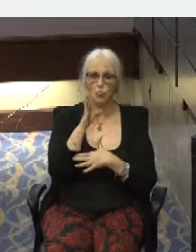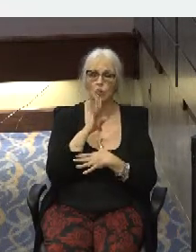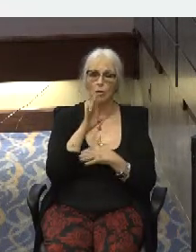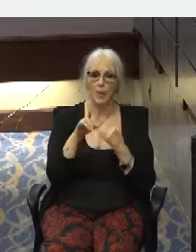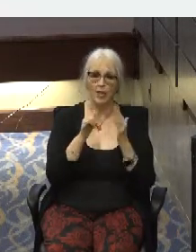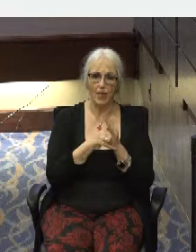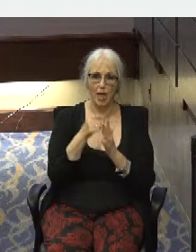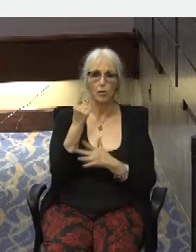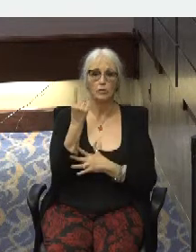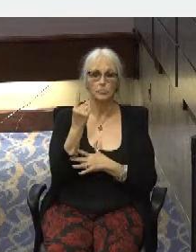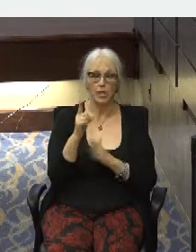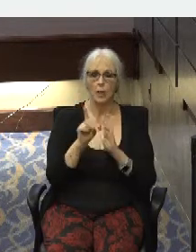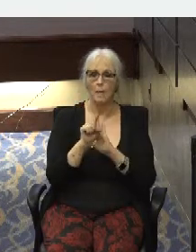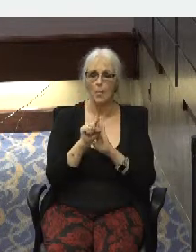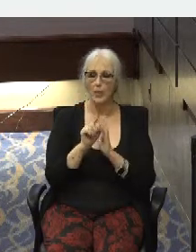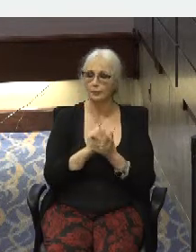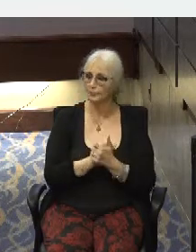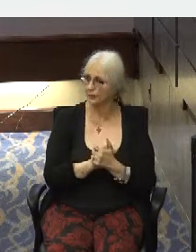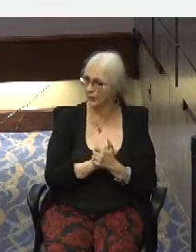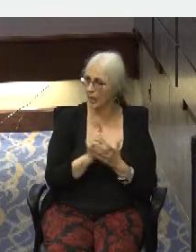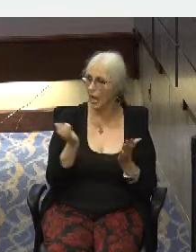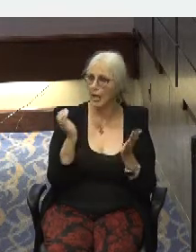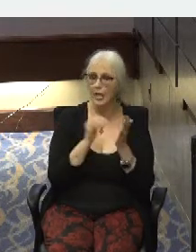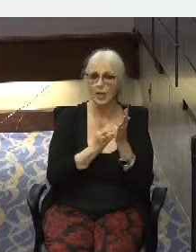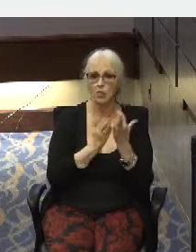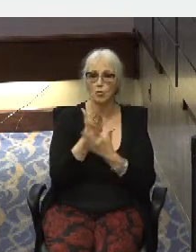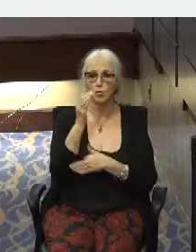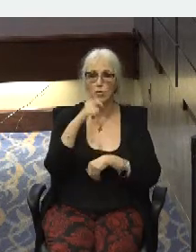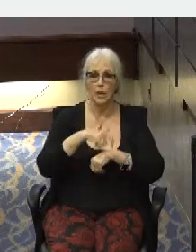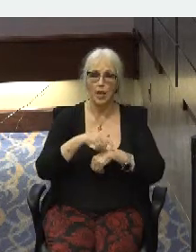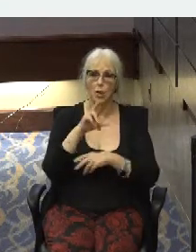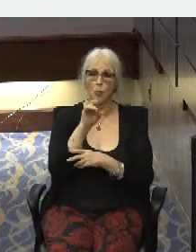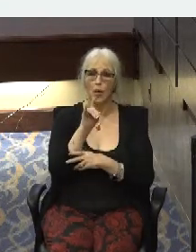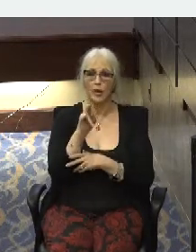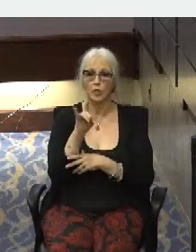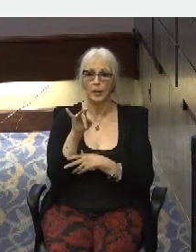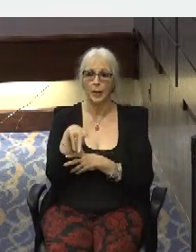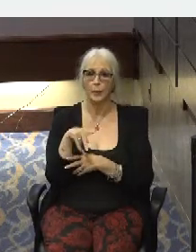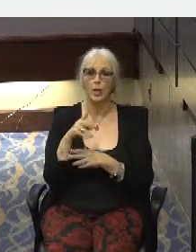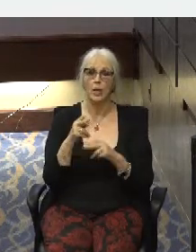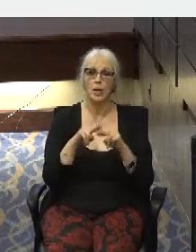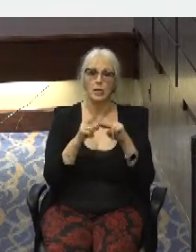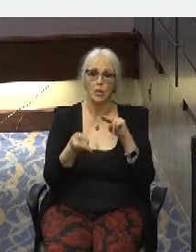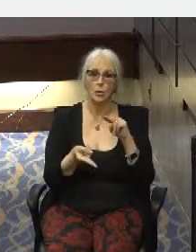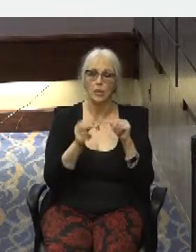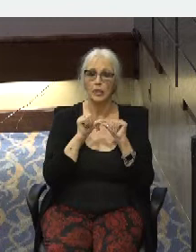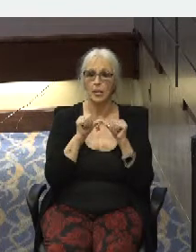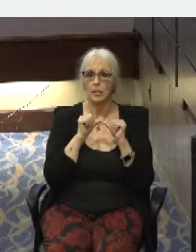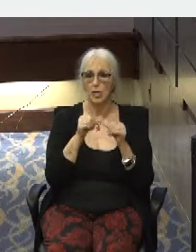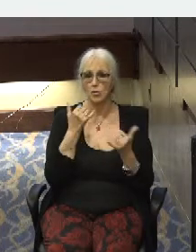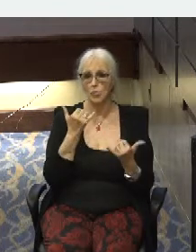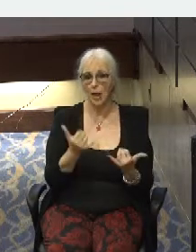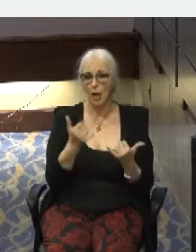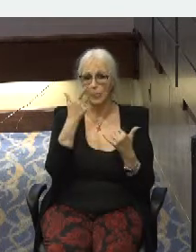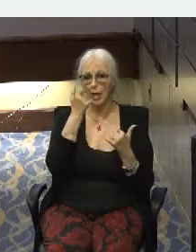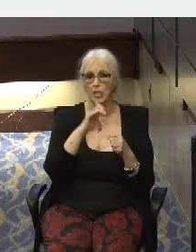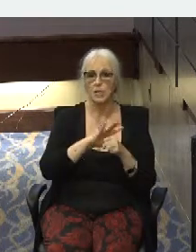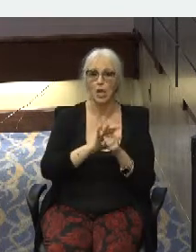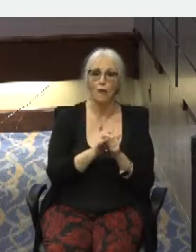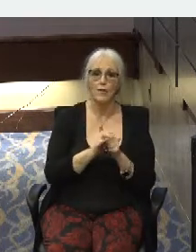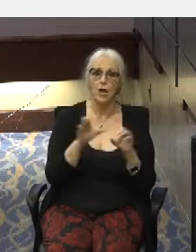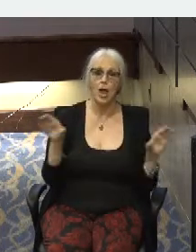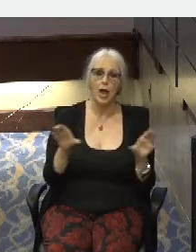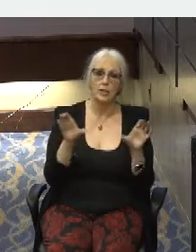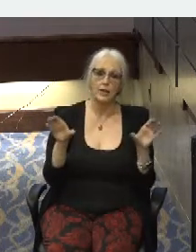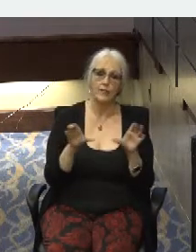moment. Again, just a reminder that over time, ridership has decreased and continues now to, because of COVID,